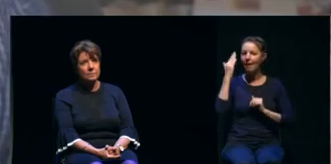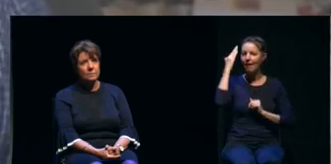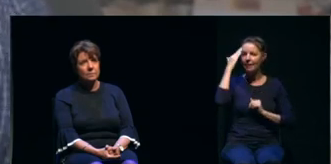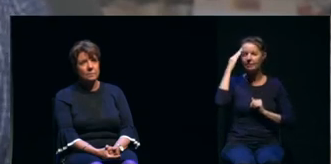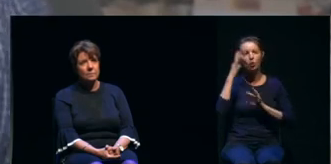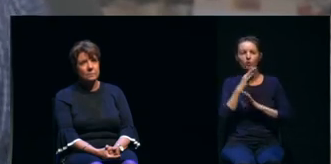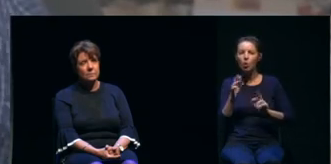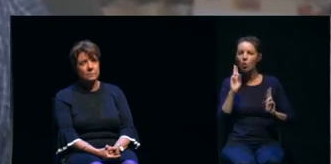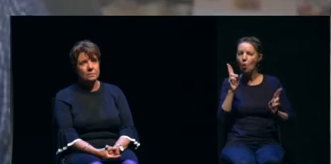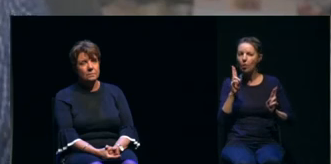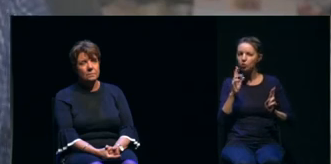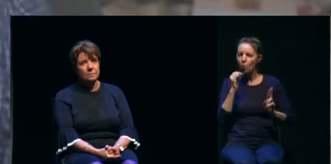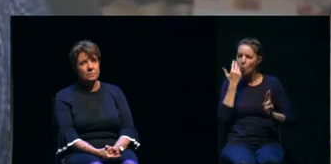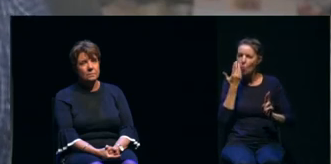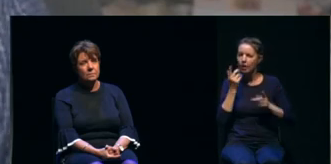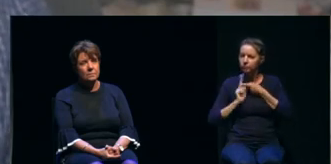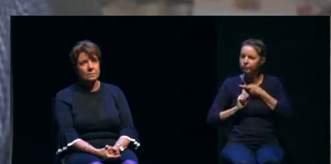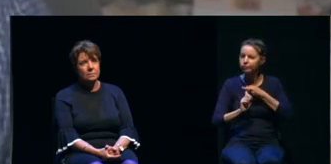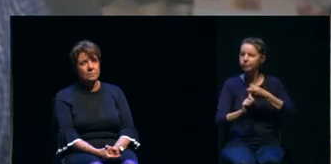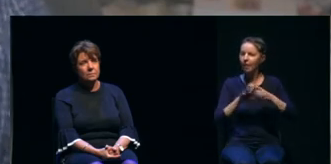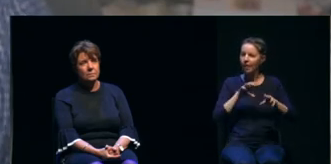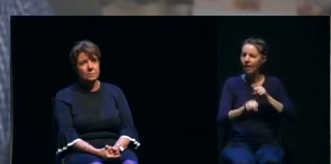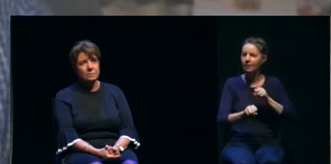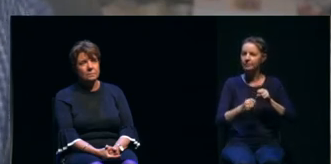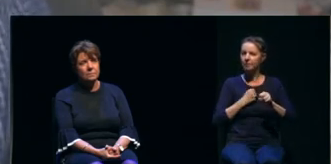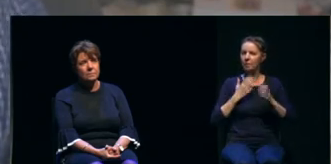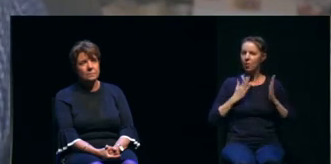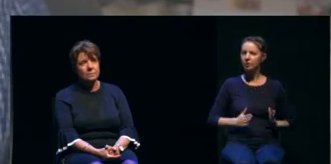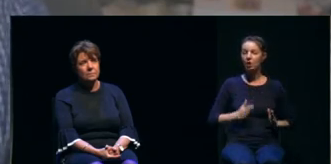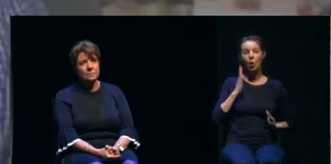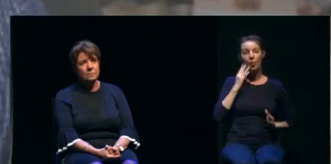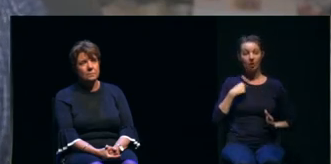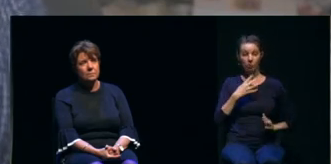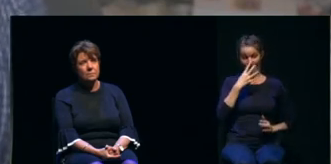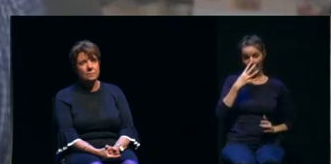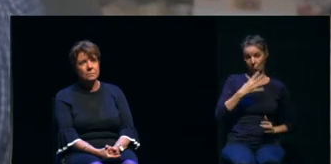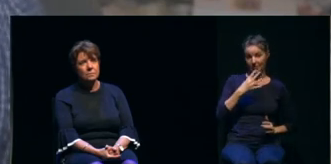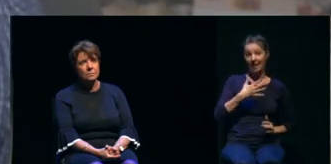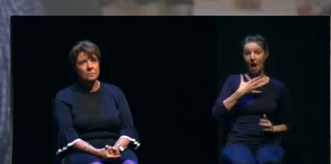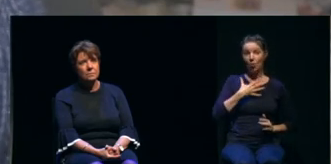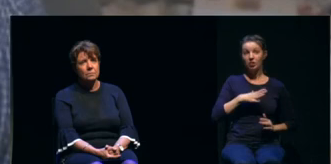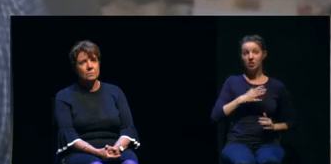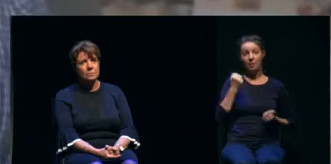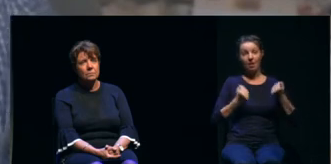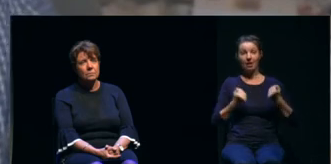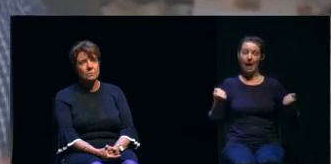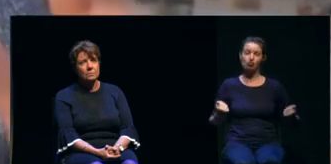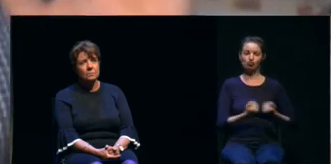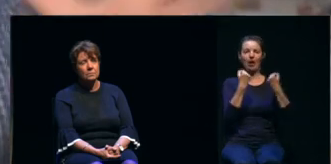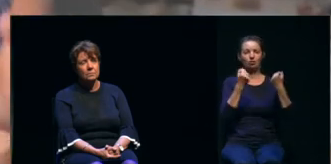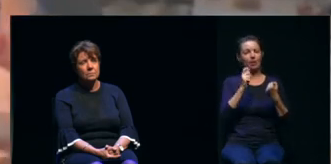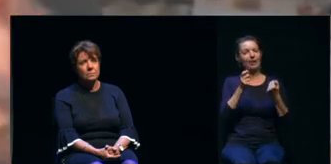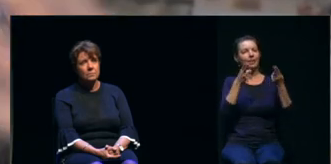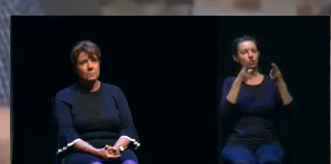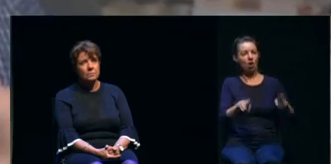be constantly hating your body. Because my absolute plan when I was 14 was to be involved in a car crash where I nearly died and